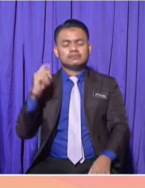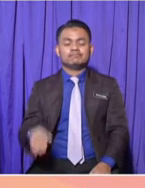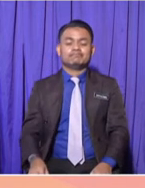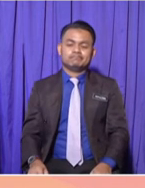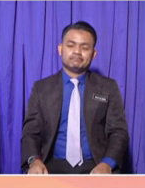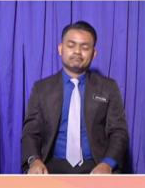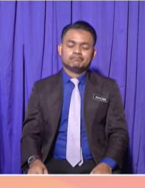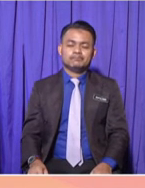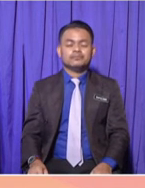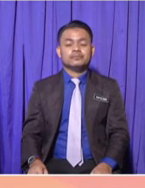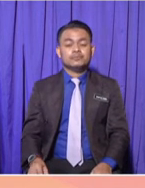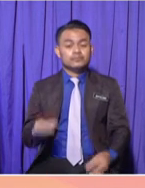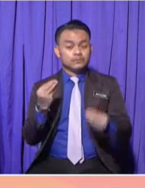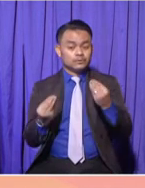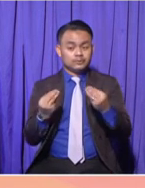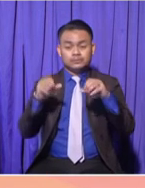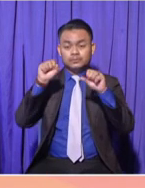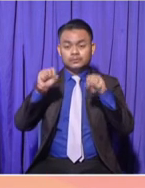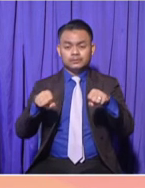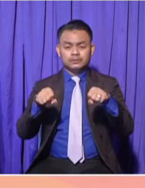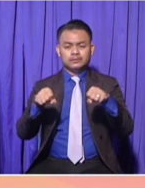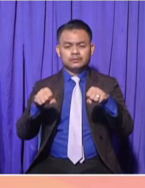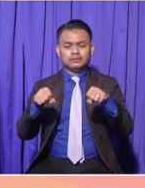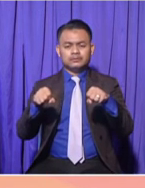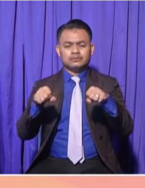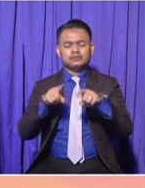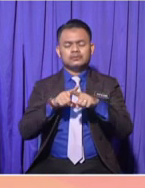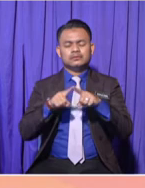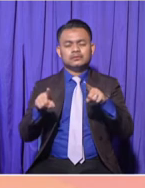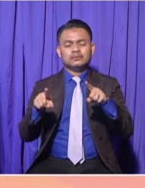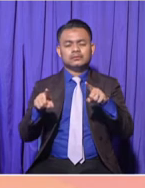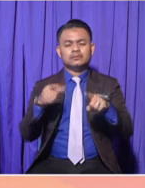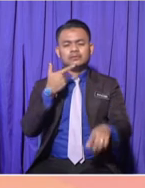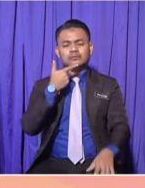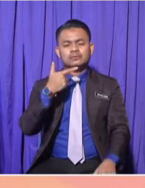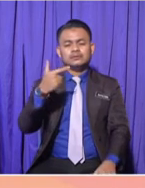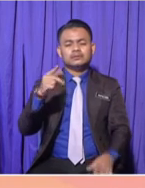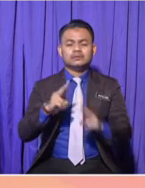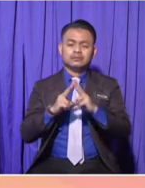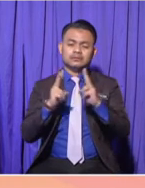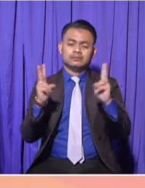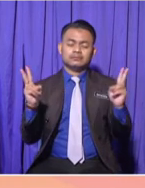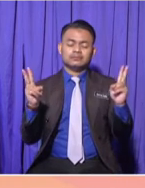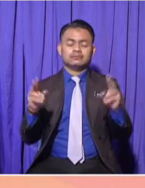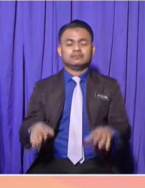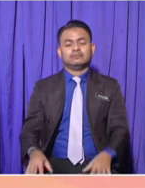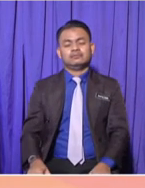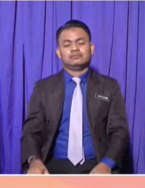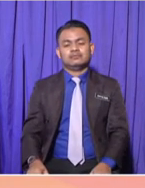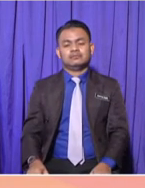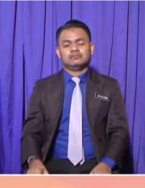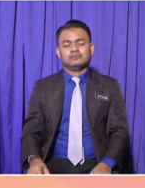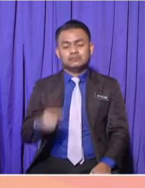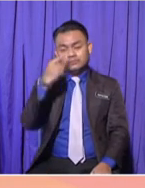Well, maybe yes, but it will take hours by the time we reach